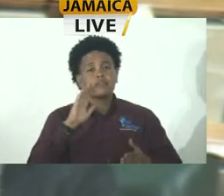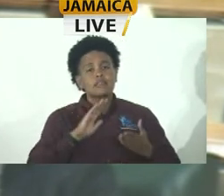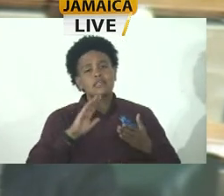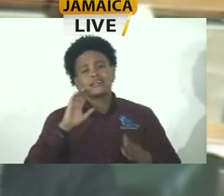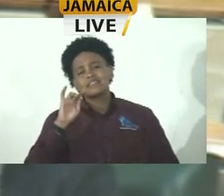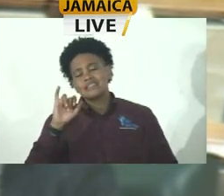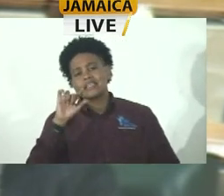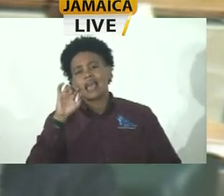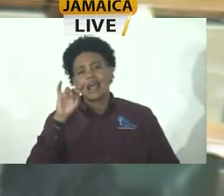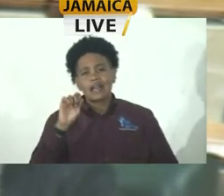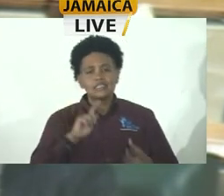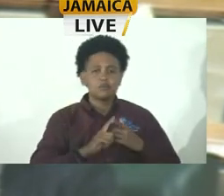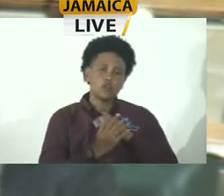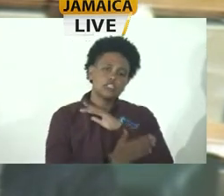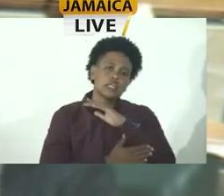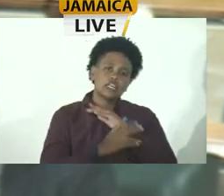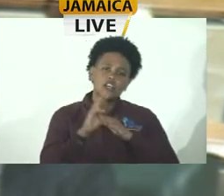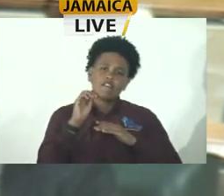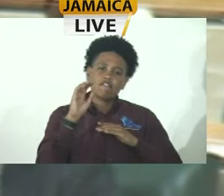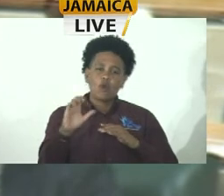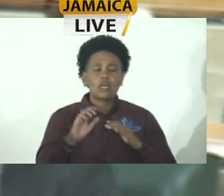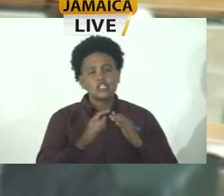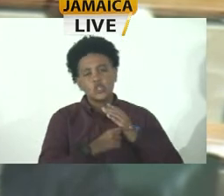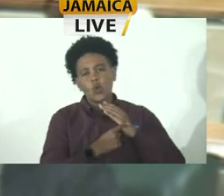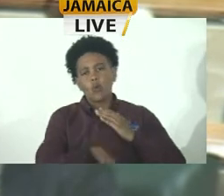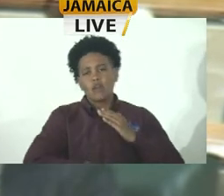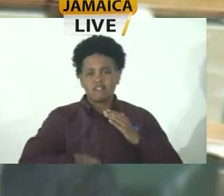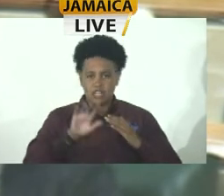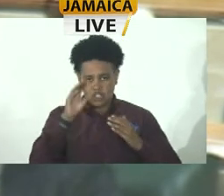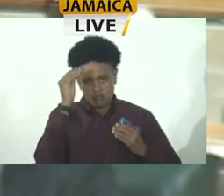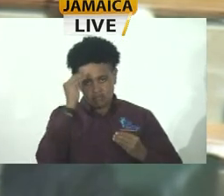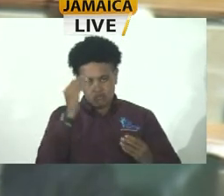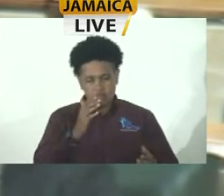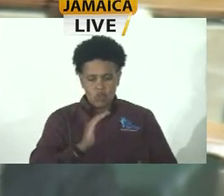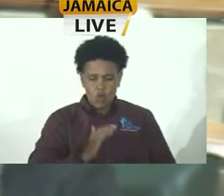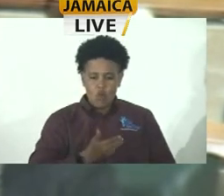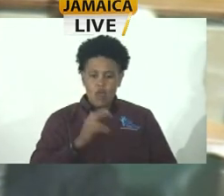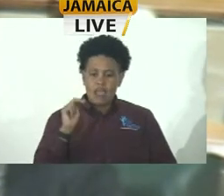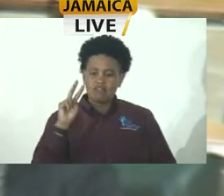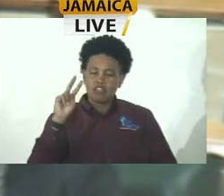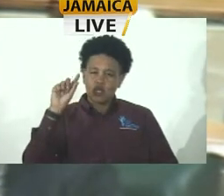national vocational qualifications or in nvqgs